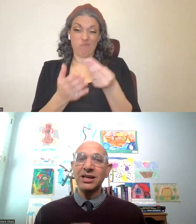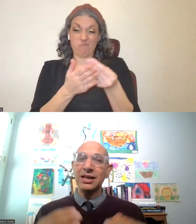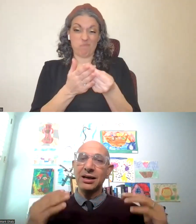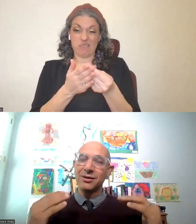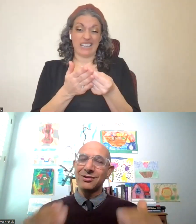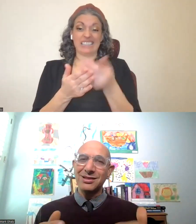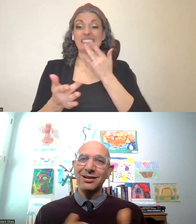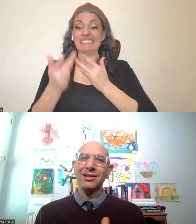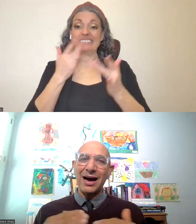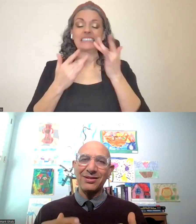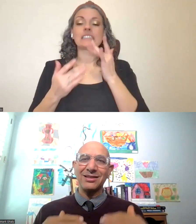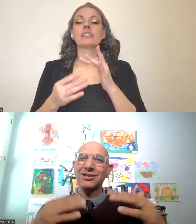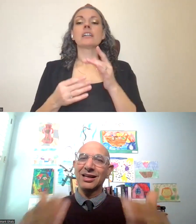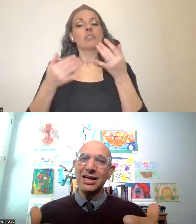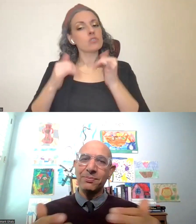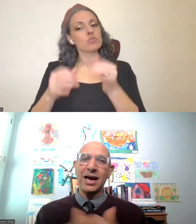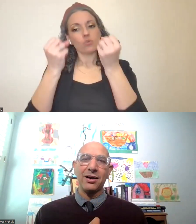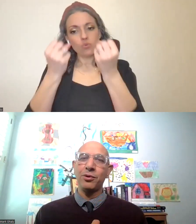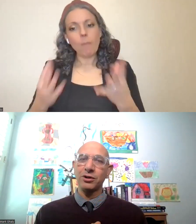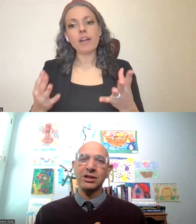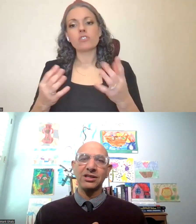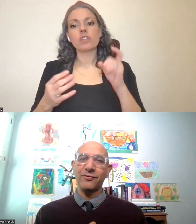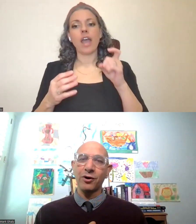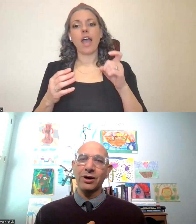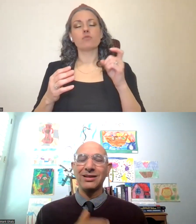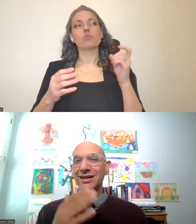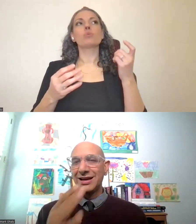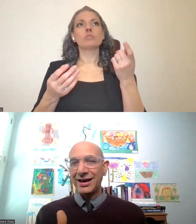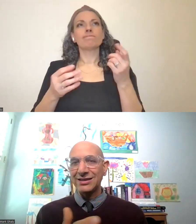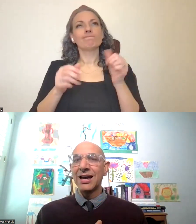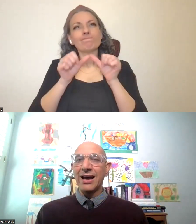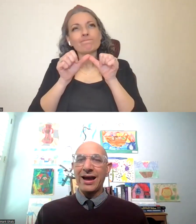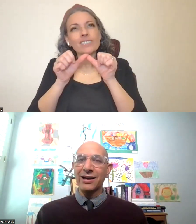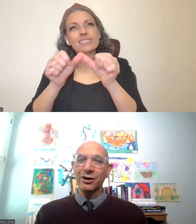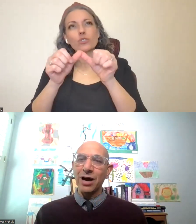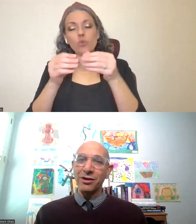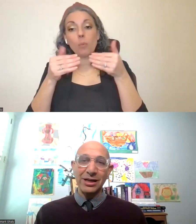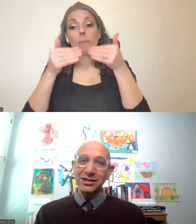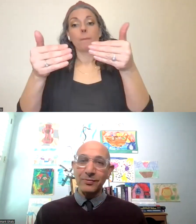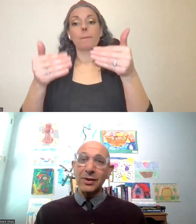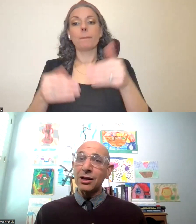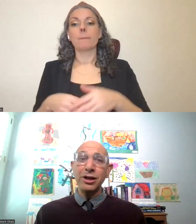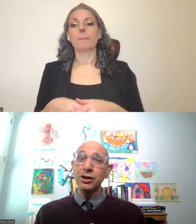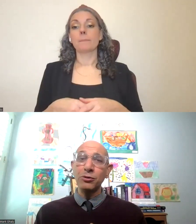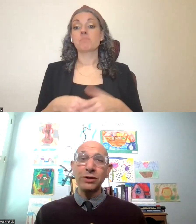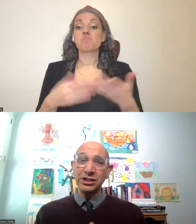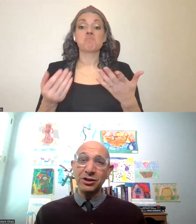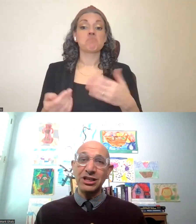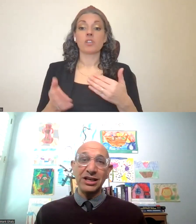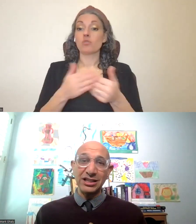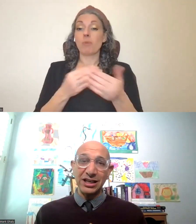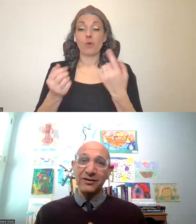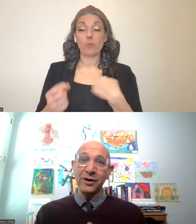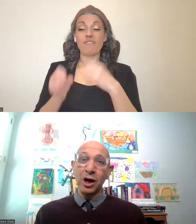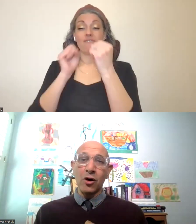relatively speaking, there's still a lot that's going to keep catapulting us forward. In today's anchor, whether it's the new